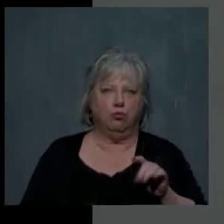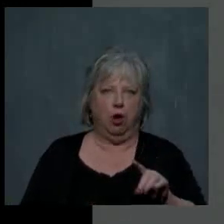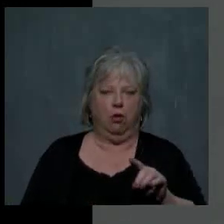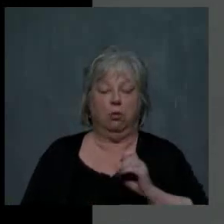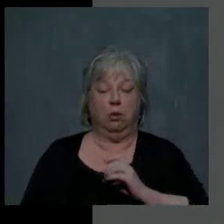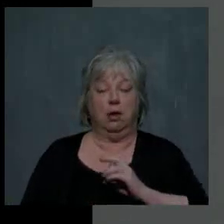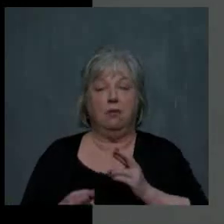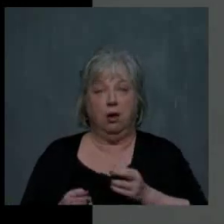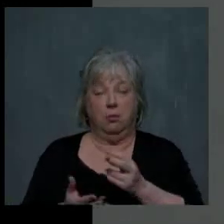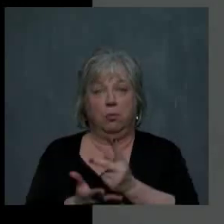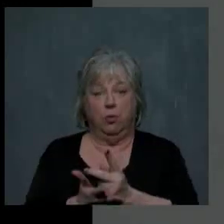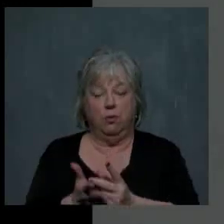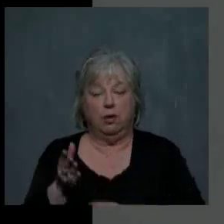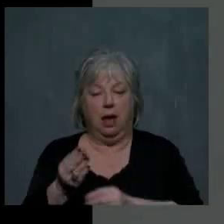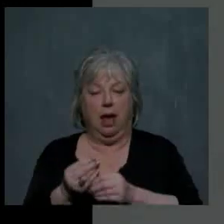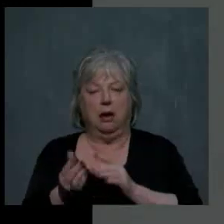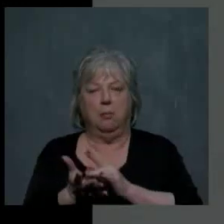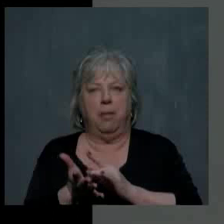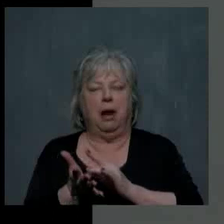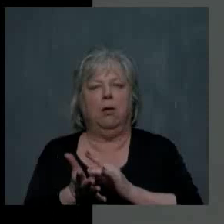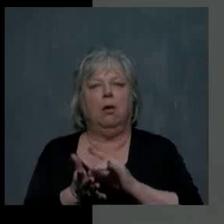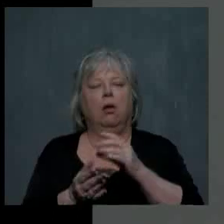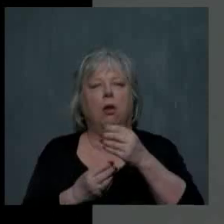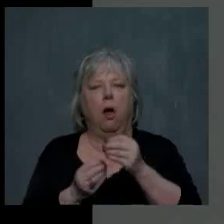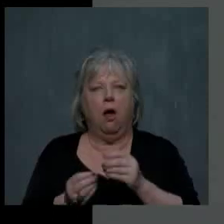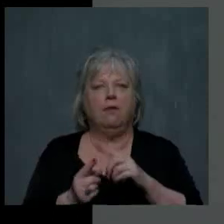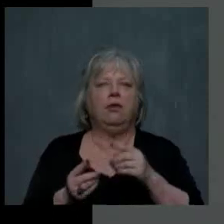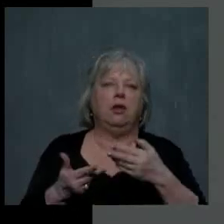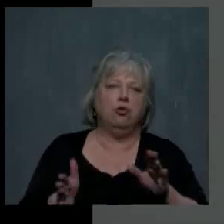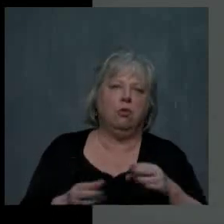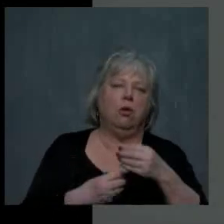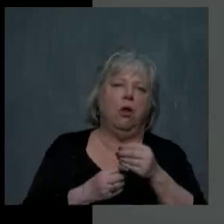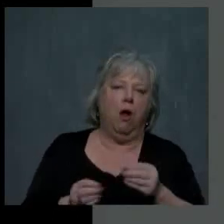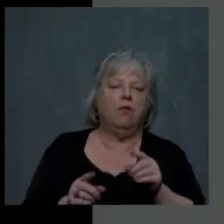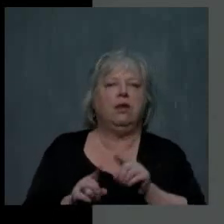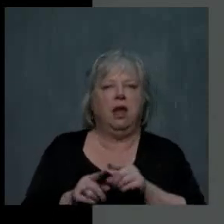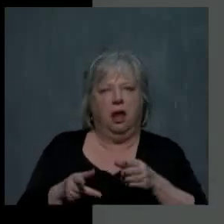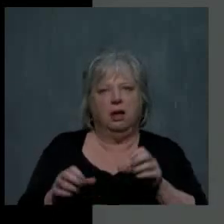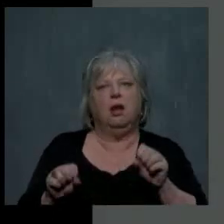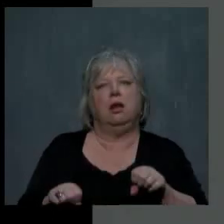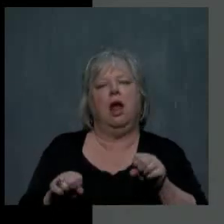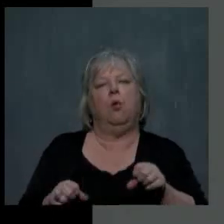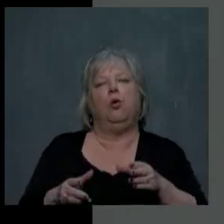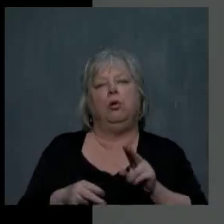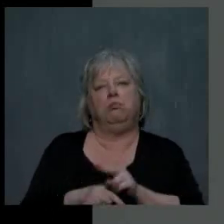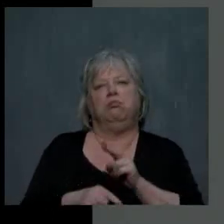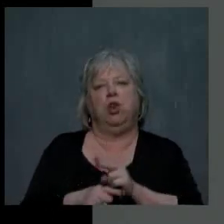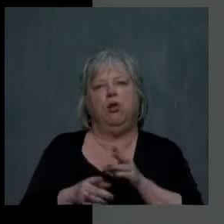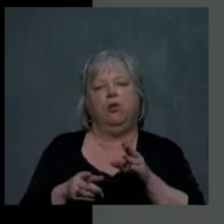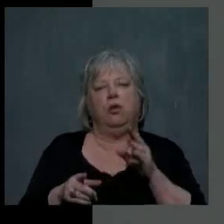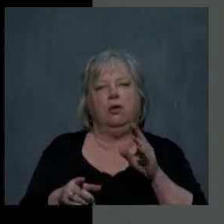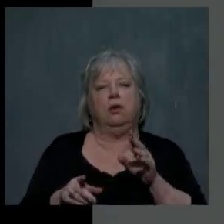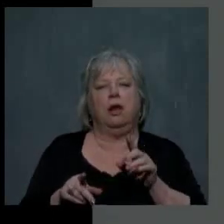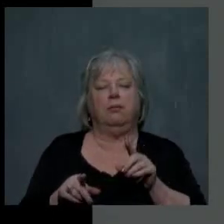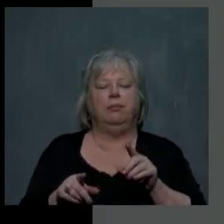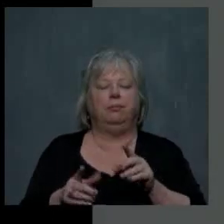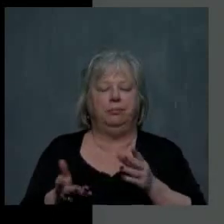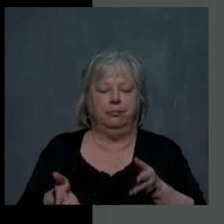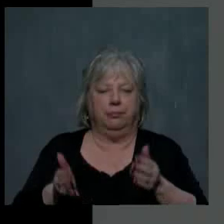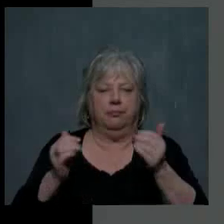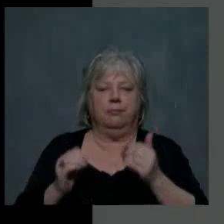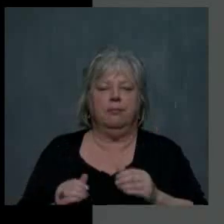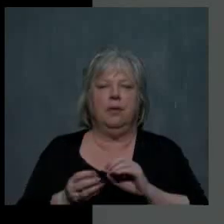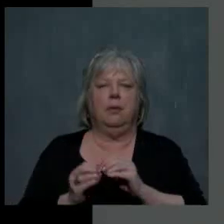approval of the request to add medical office and general and professional office uses as allowable uses for the site as proposed by the applicant. Item